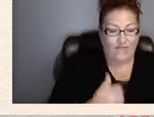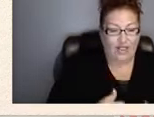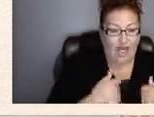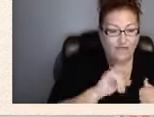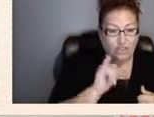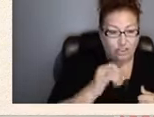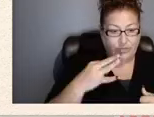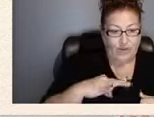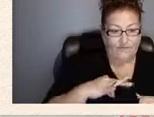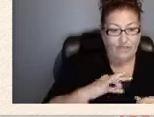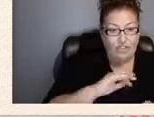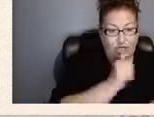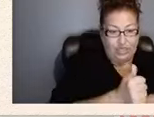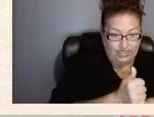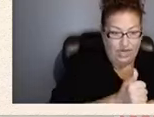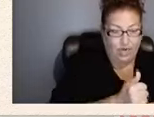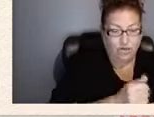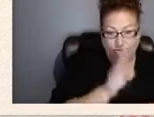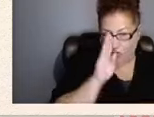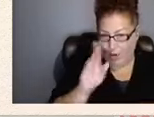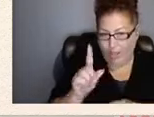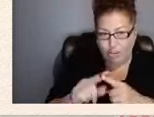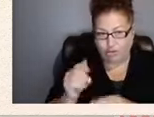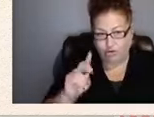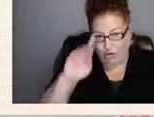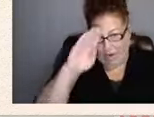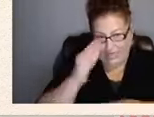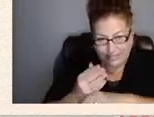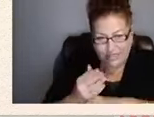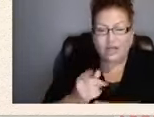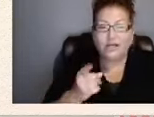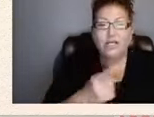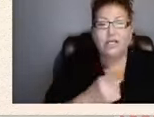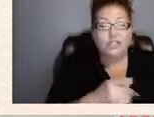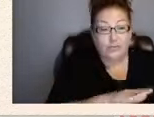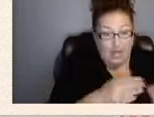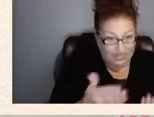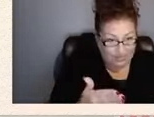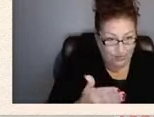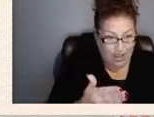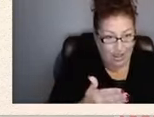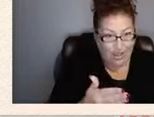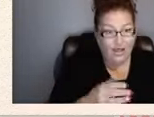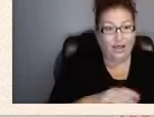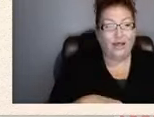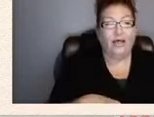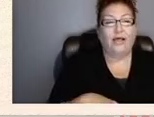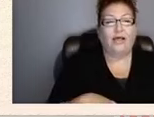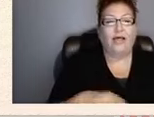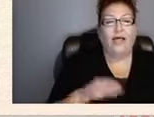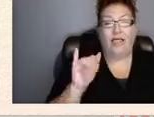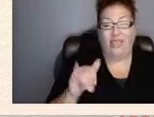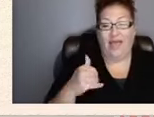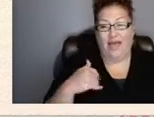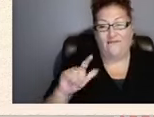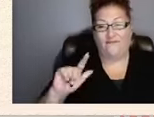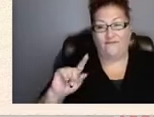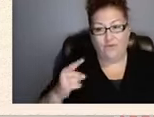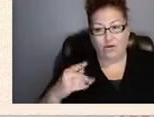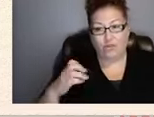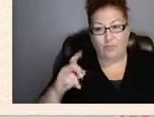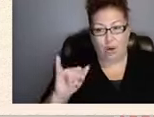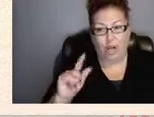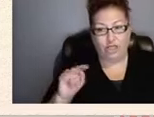designation directly to grandson, she passes away, family creates the first party trust to put the